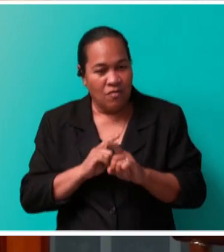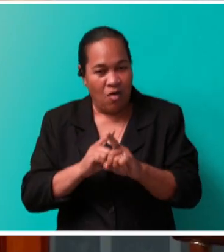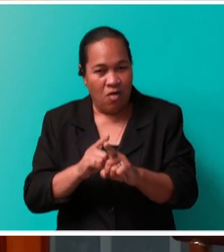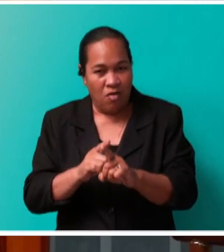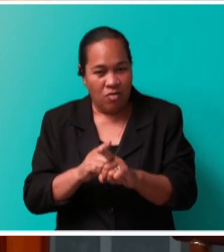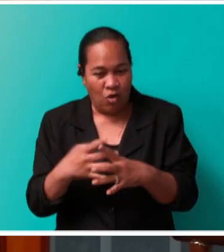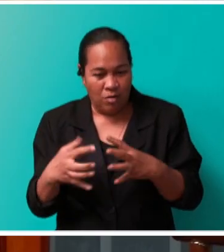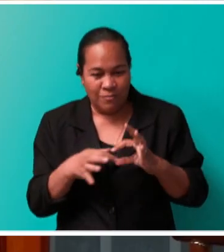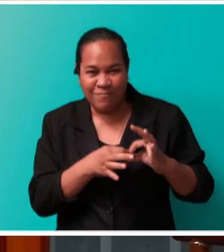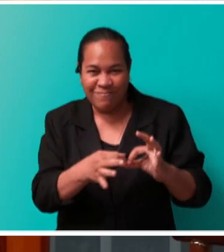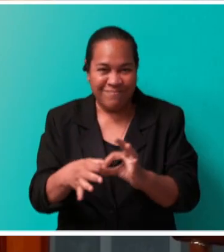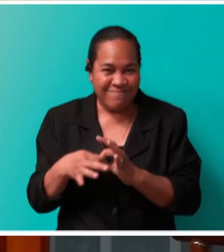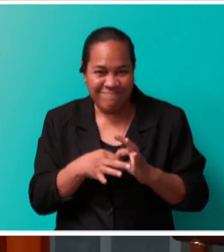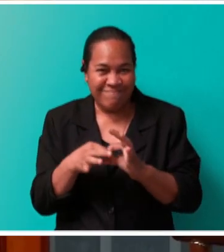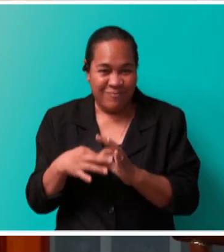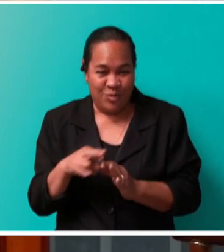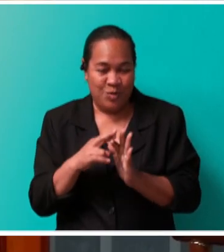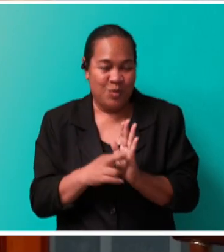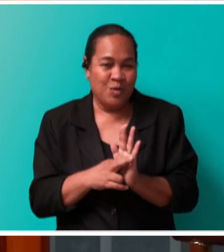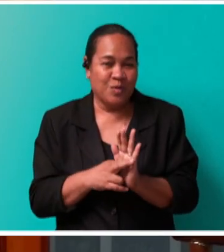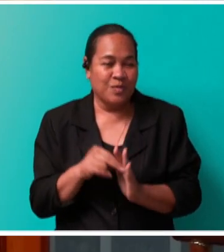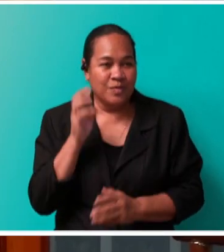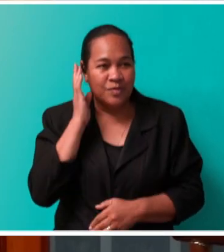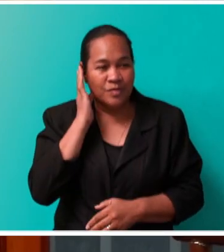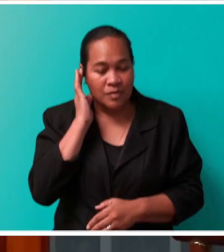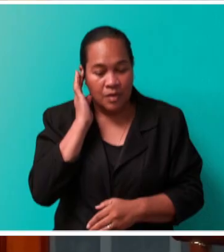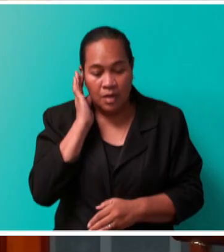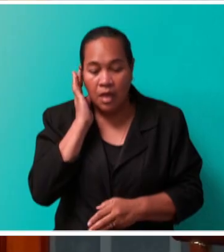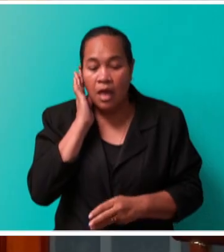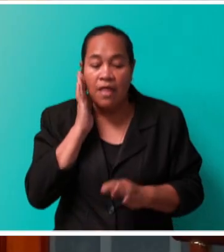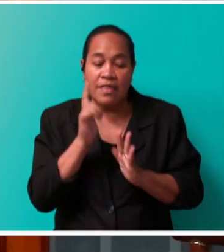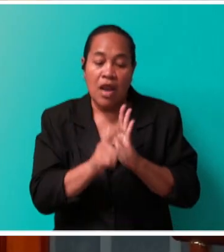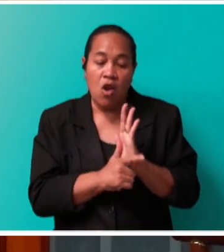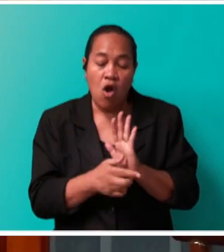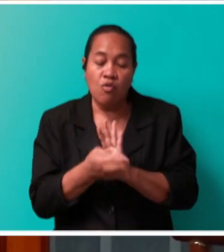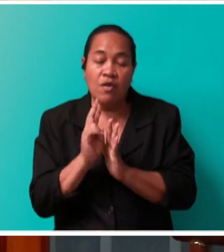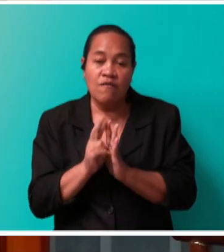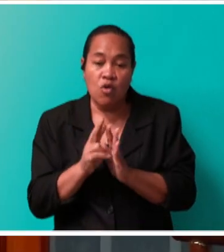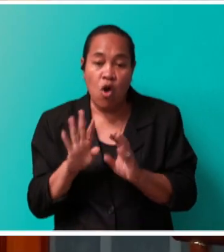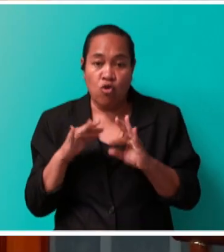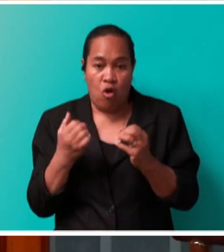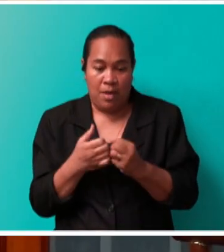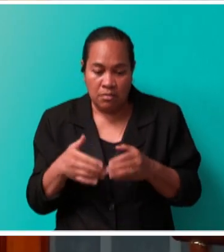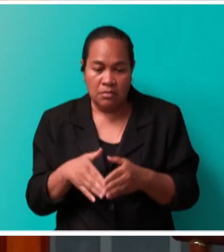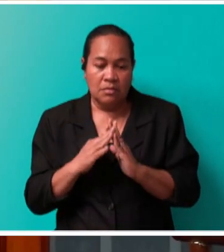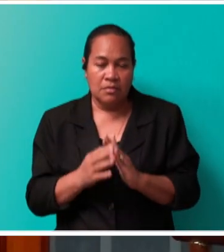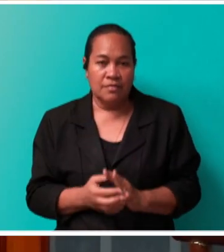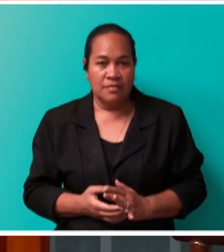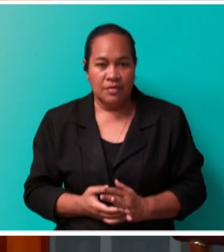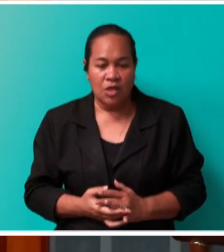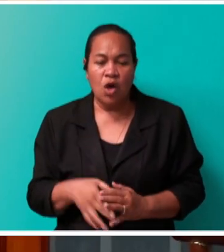framework. Mr. Speaker, sir, a law review committee has been established to formulate terms of reference